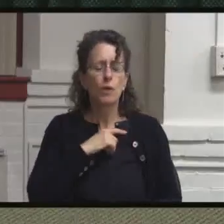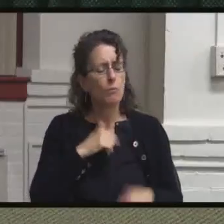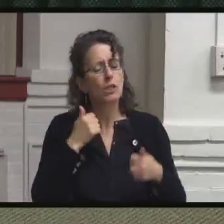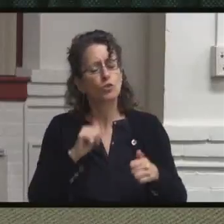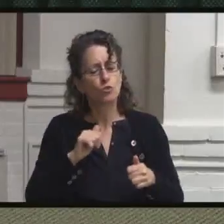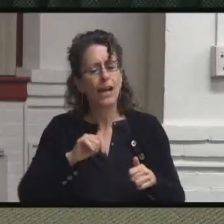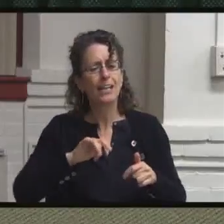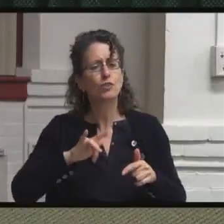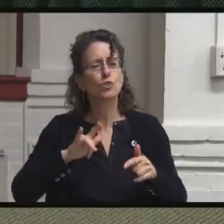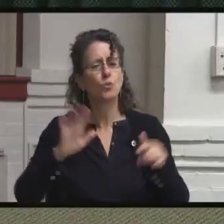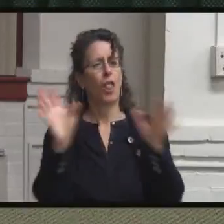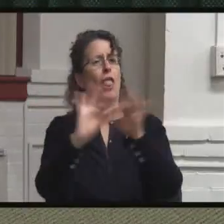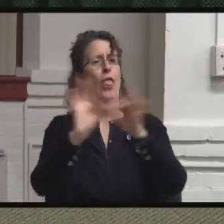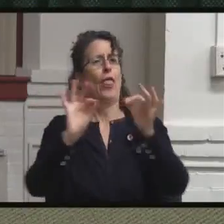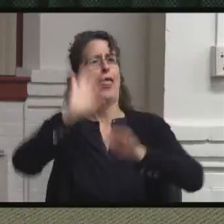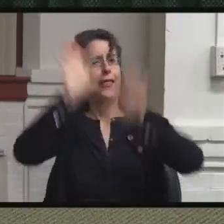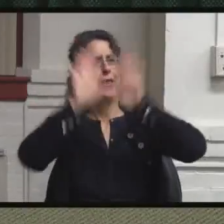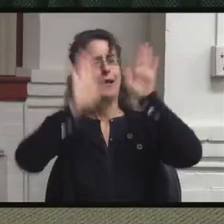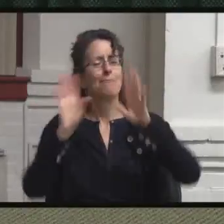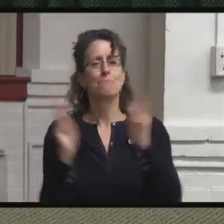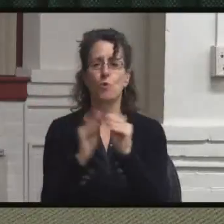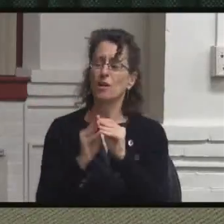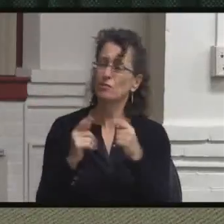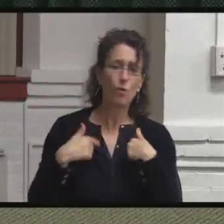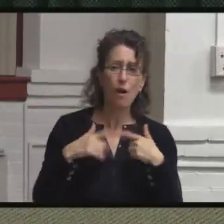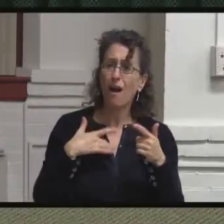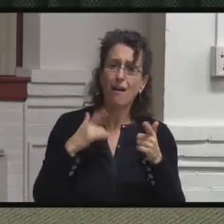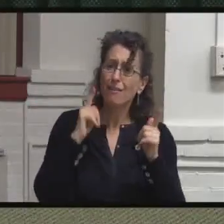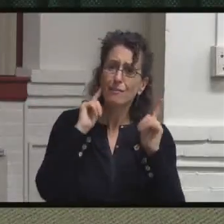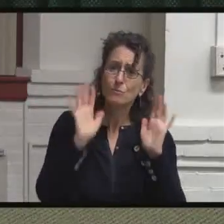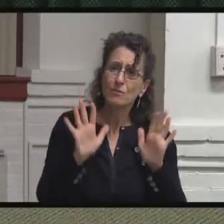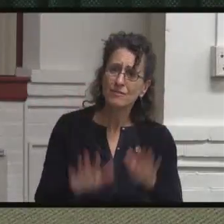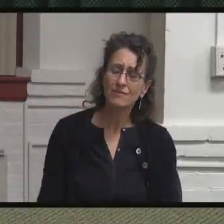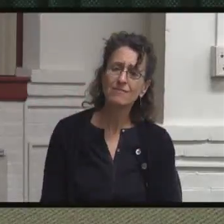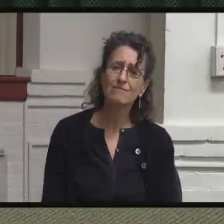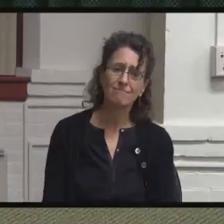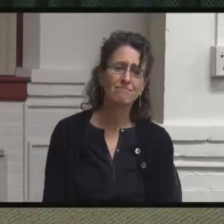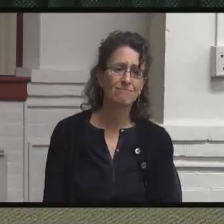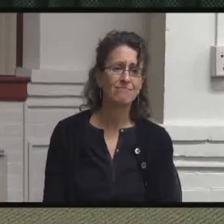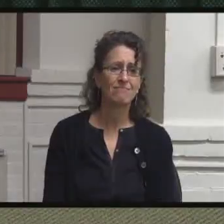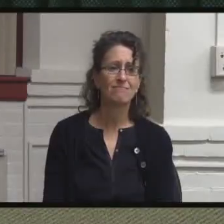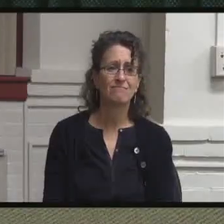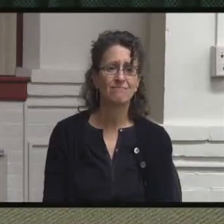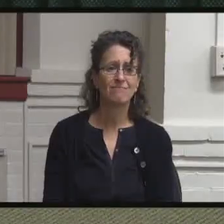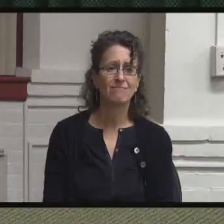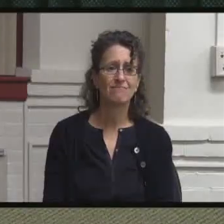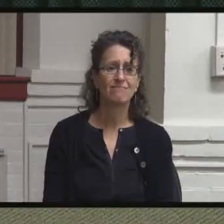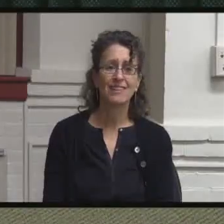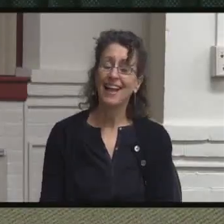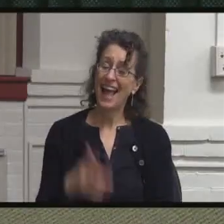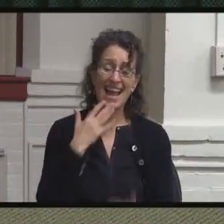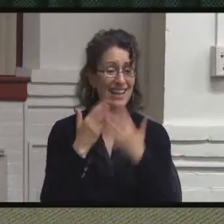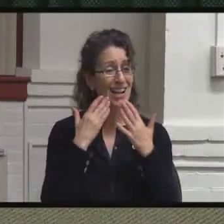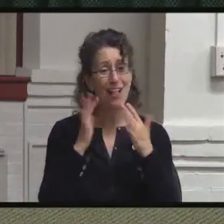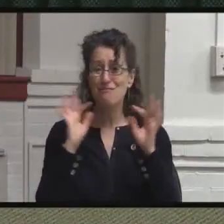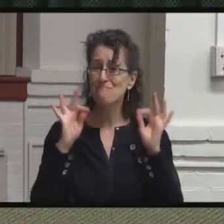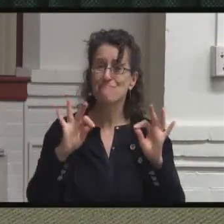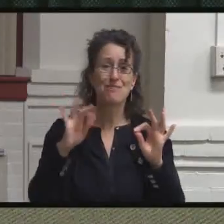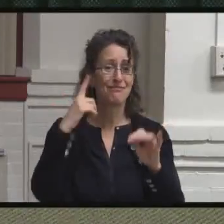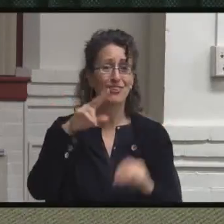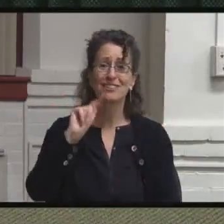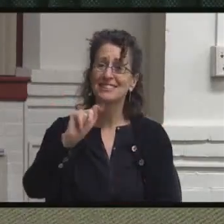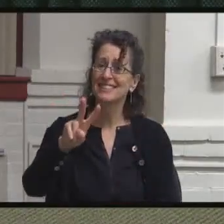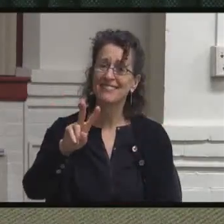stealthy. No, it's not. I like it. I think it's great. And you guys are colorful on TV. It's very colorful on